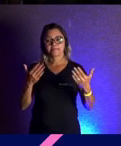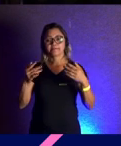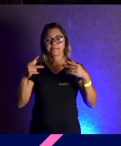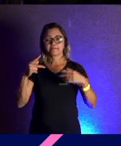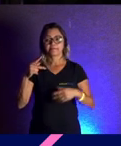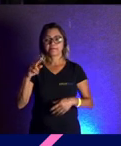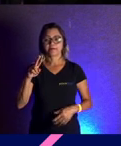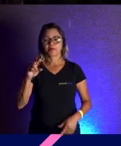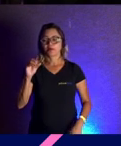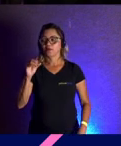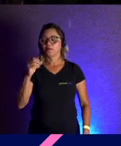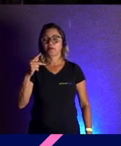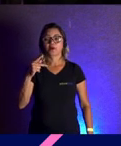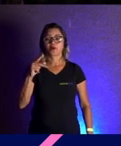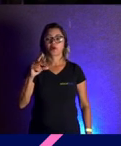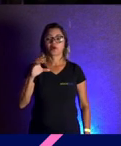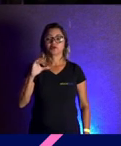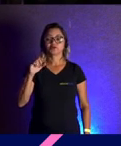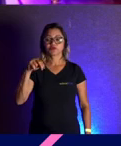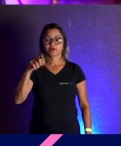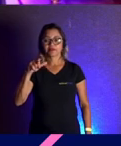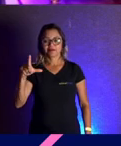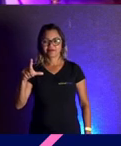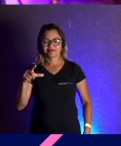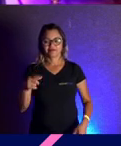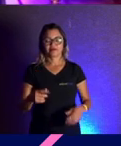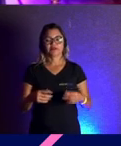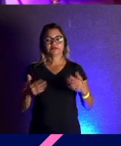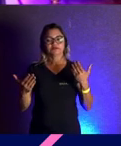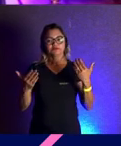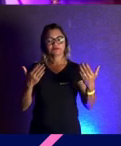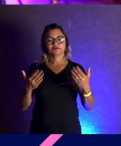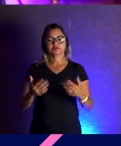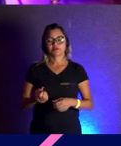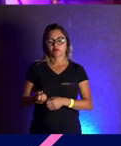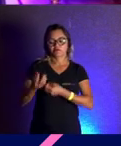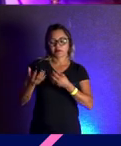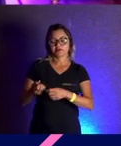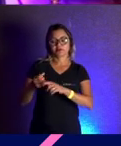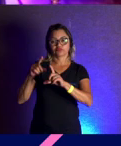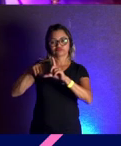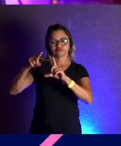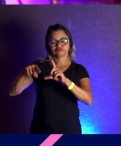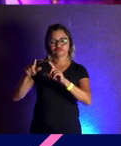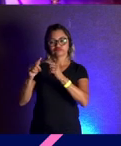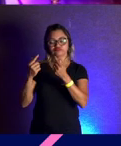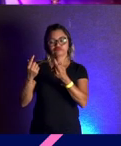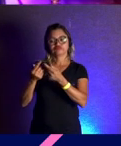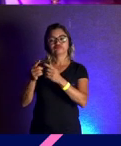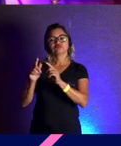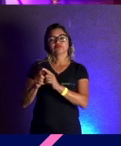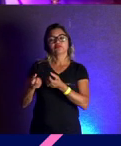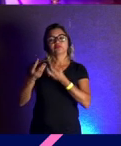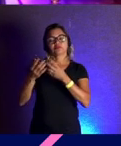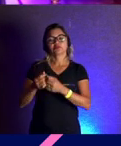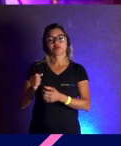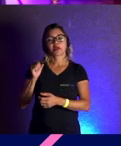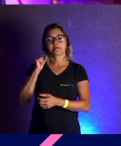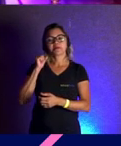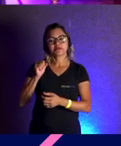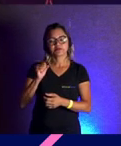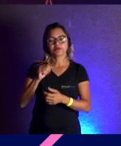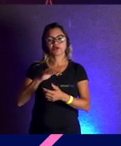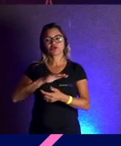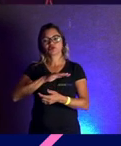data set, let's say that just to make it very simple, you know what the proportional is of, let's say, homicides that can be used by